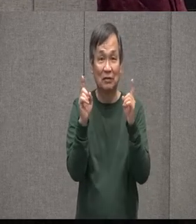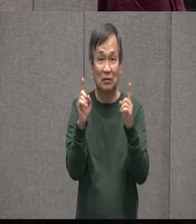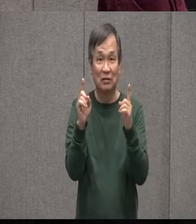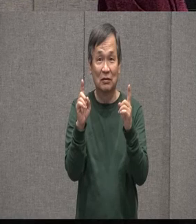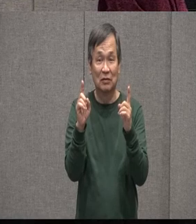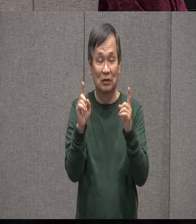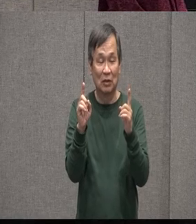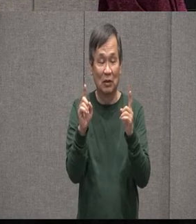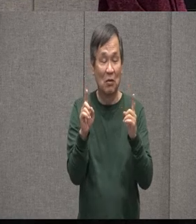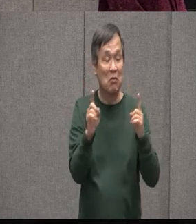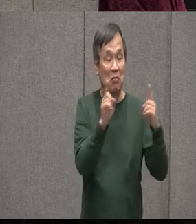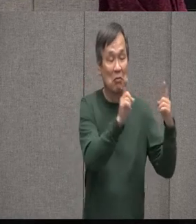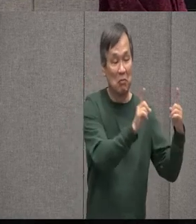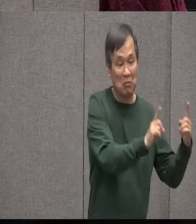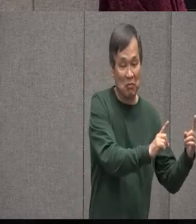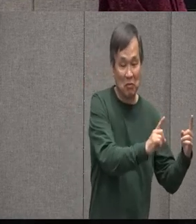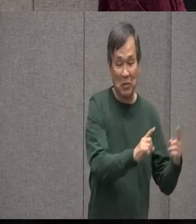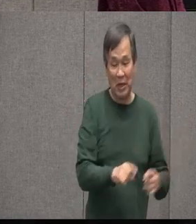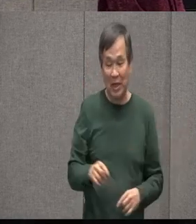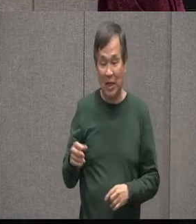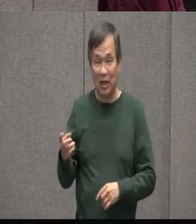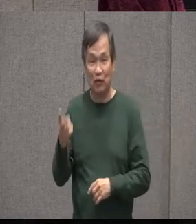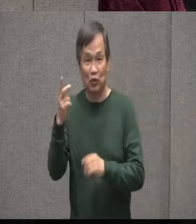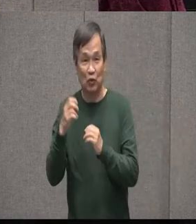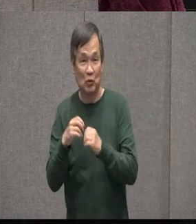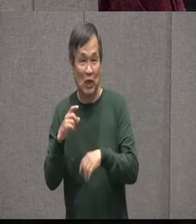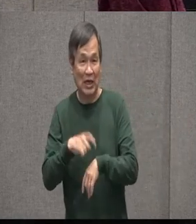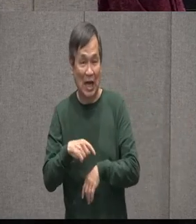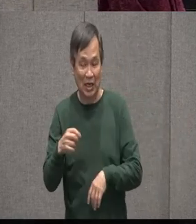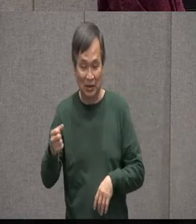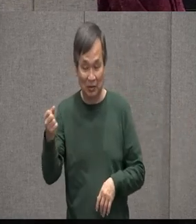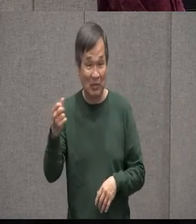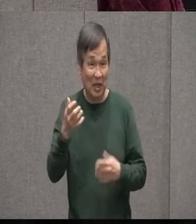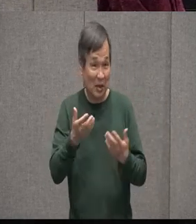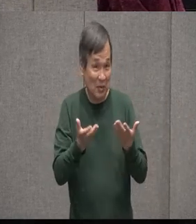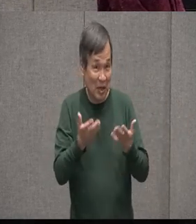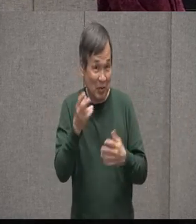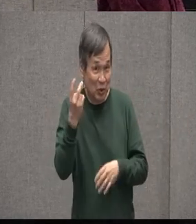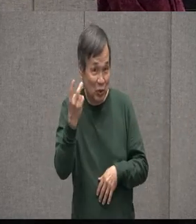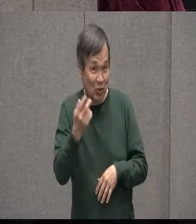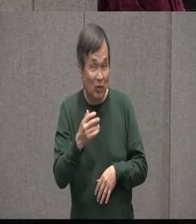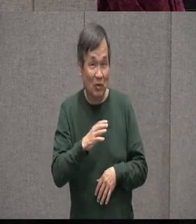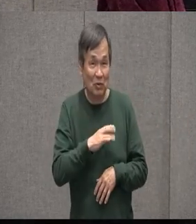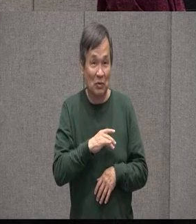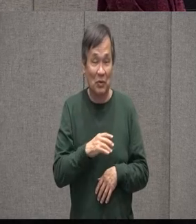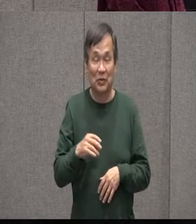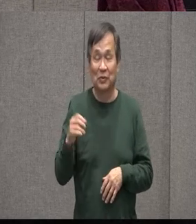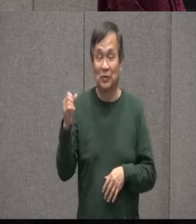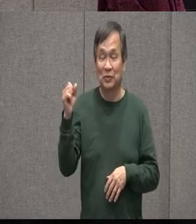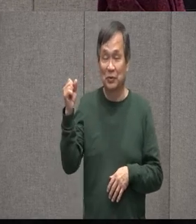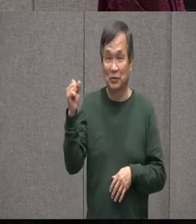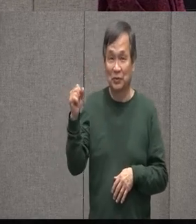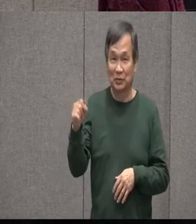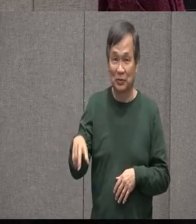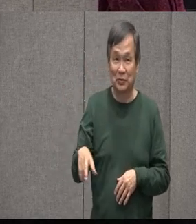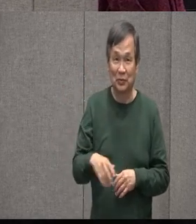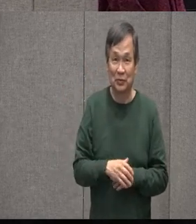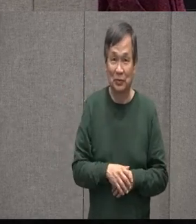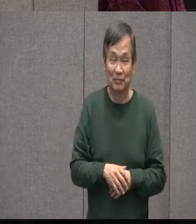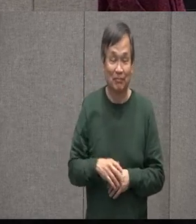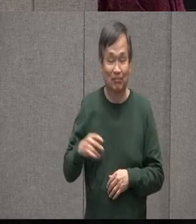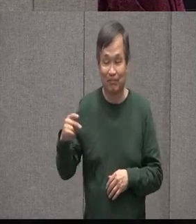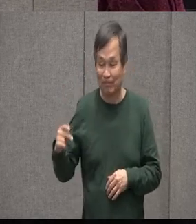have, I can re-roll this one a couple more times to see if maybe I could get a two, because that would be even a higher score.